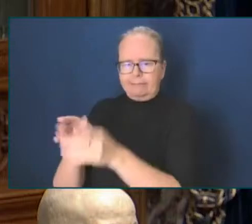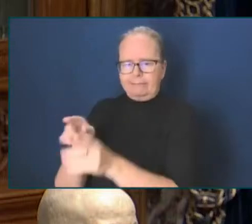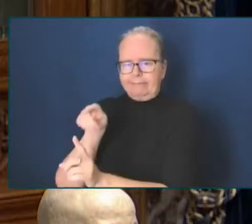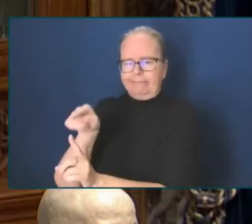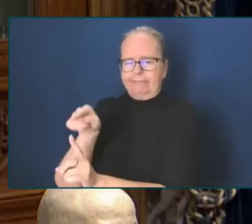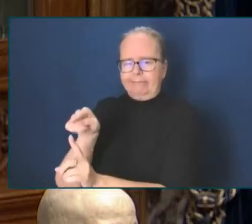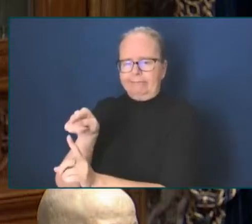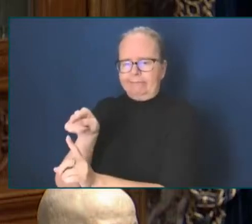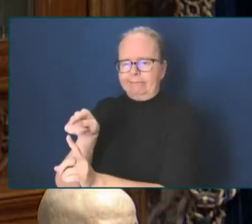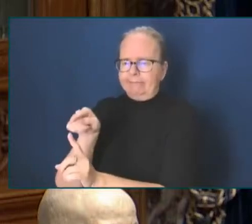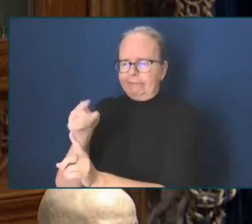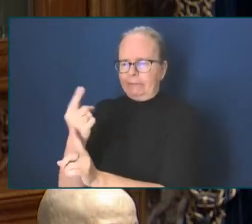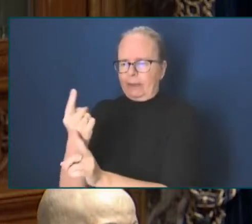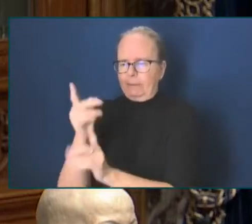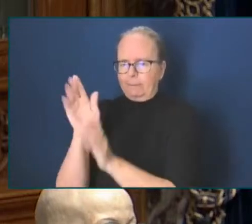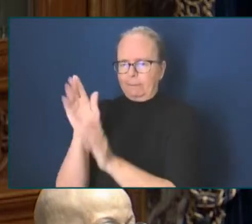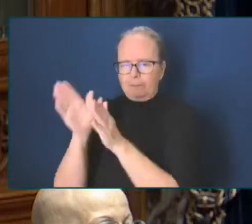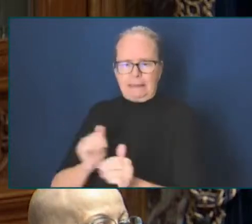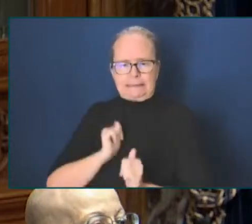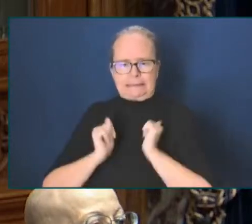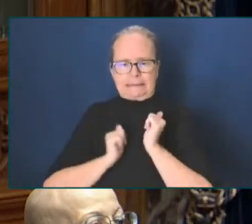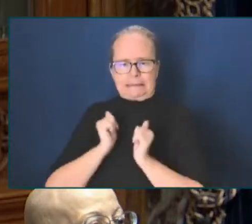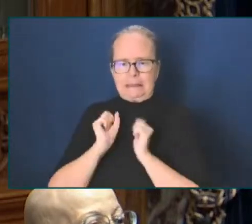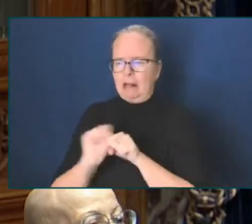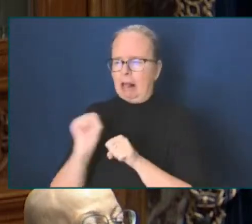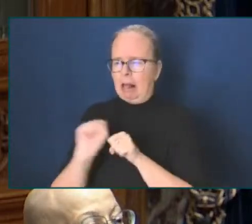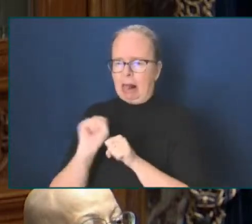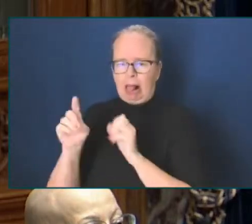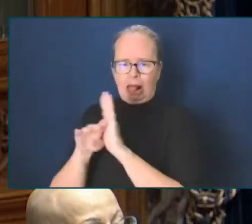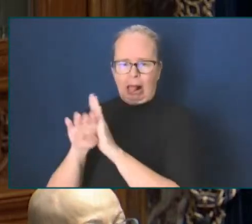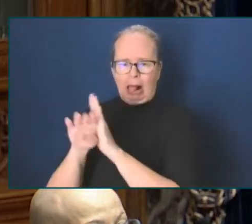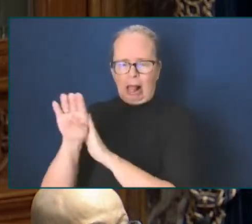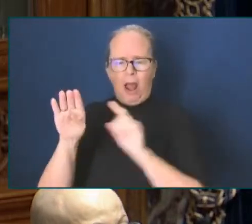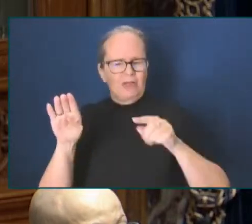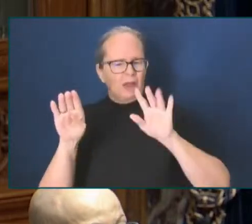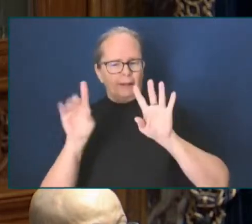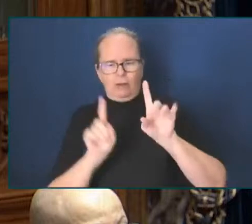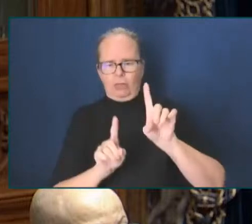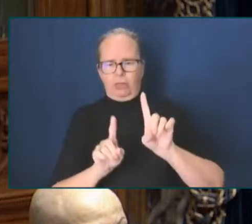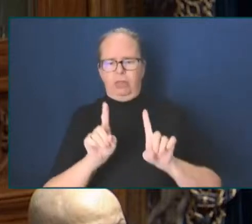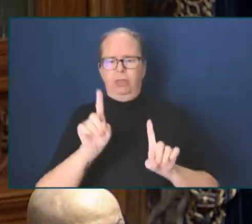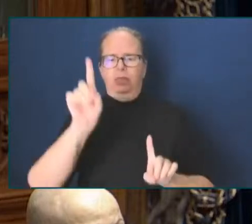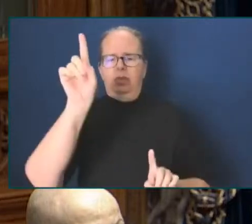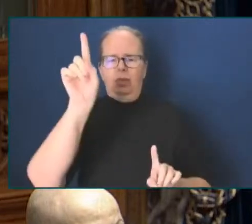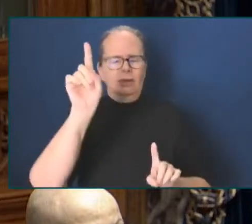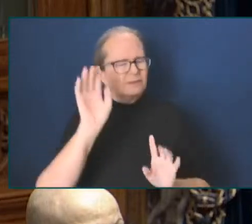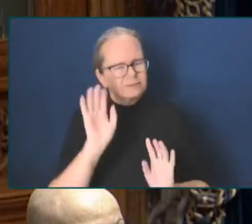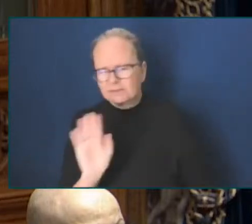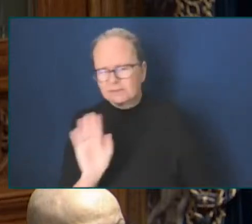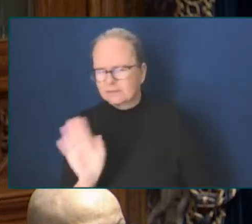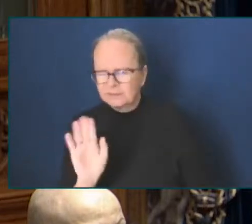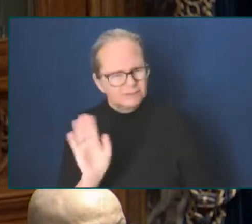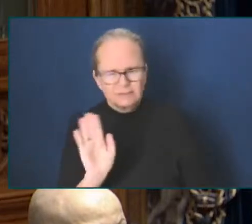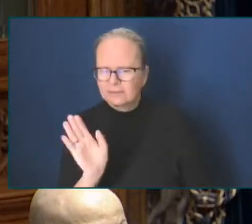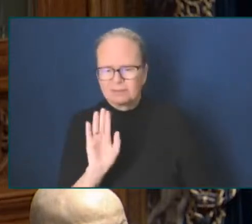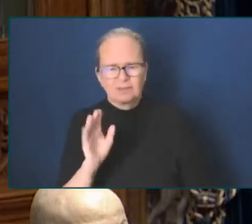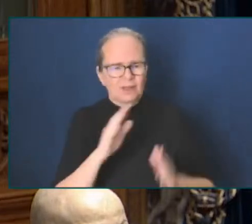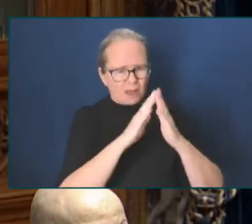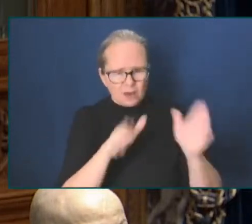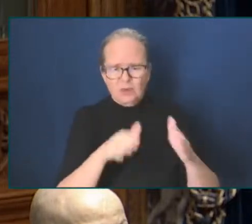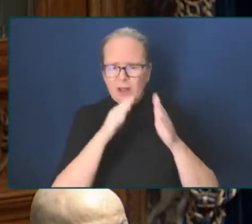public education, non-market housing, libraries, parks, so much of what we know are the elements that make our